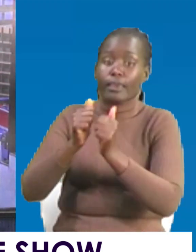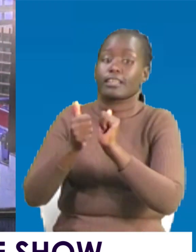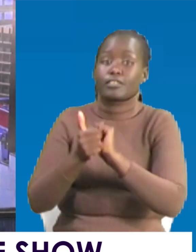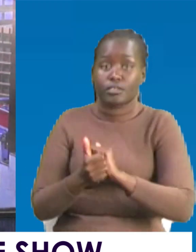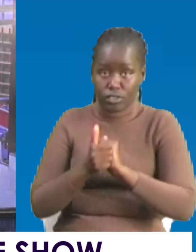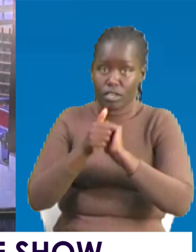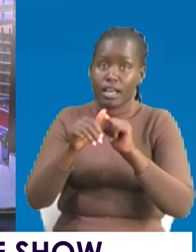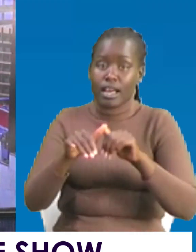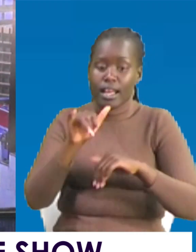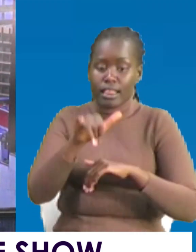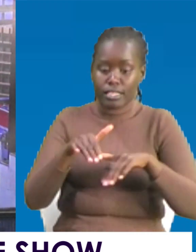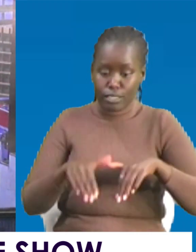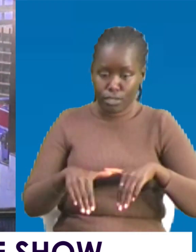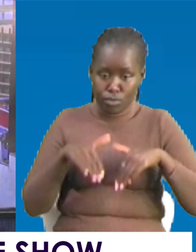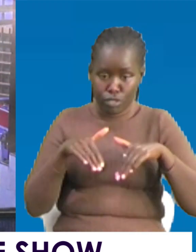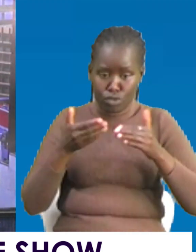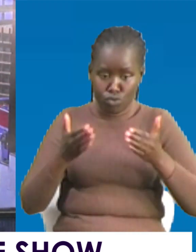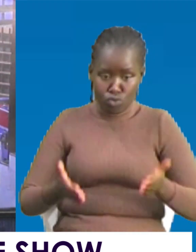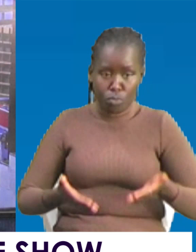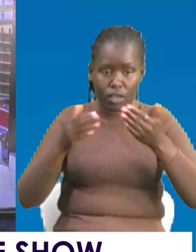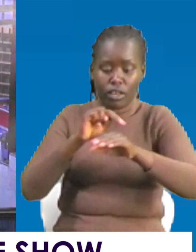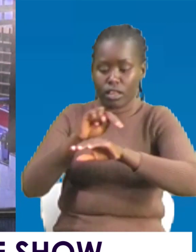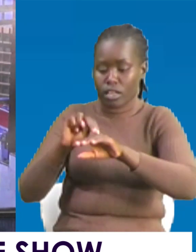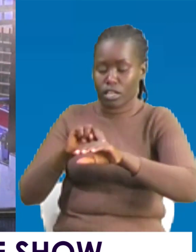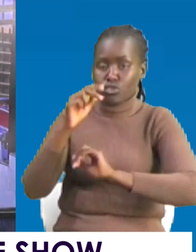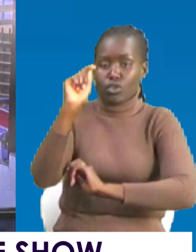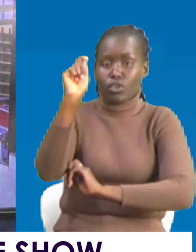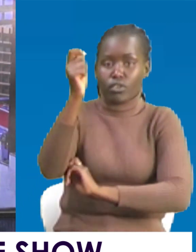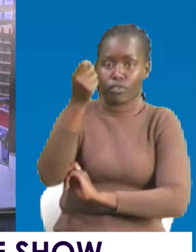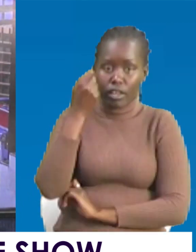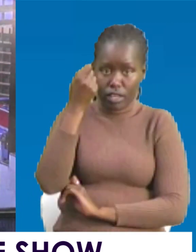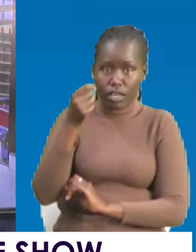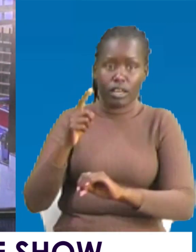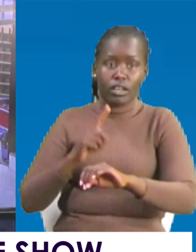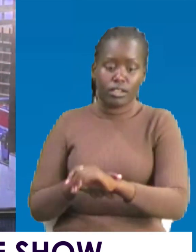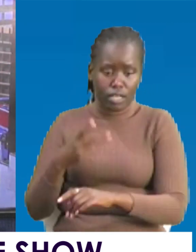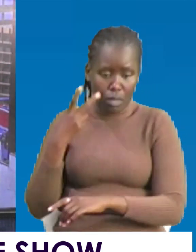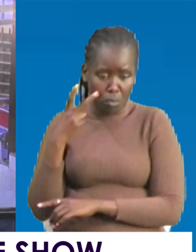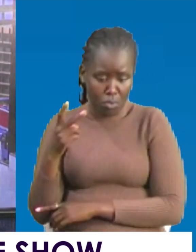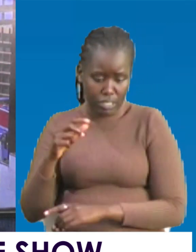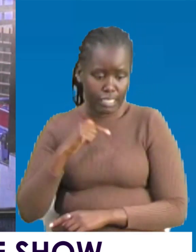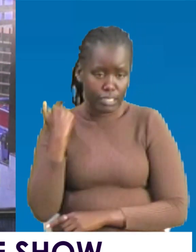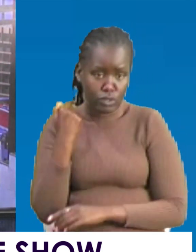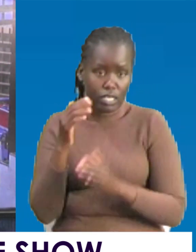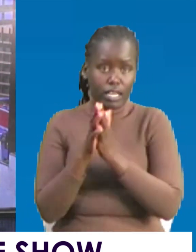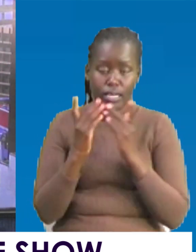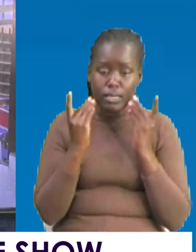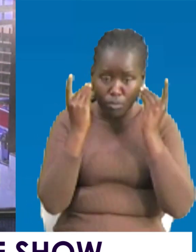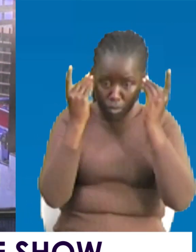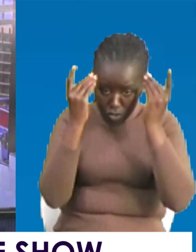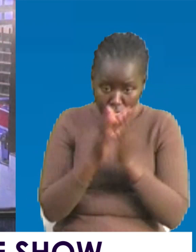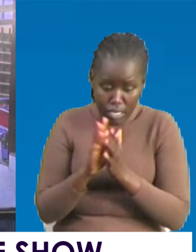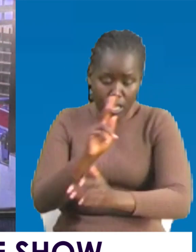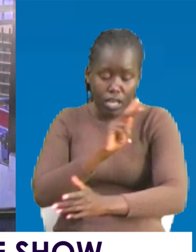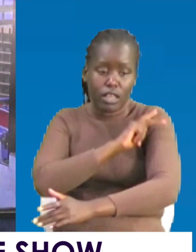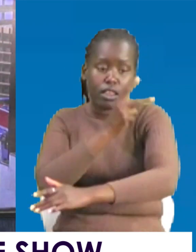is waiting to be birthed in the nation of Kenya. And when you see suicides and depression, it is the